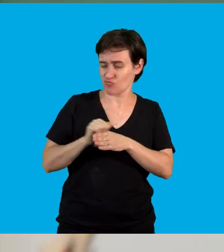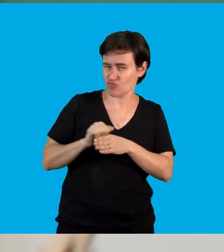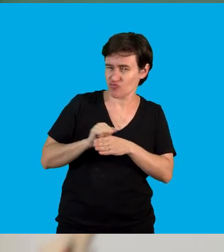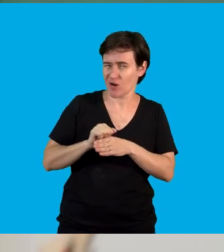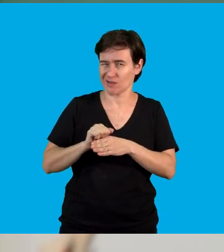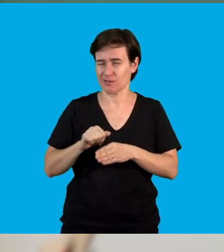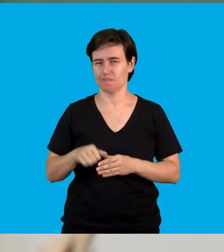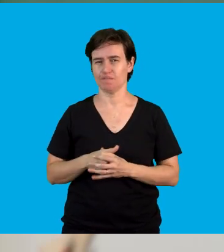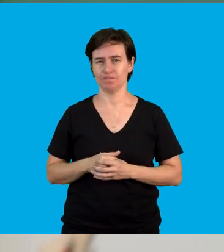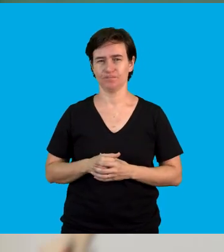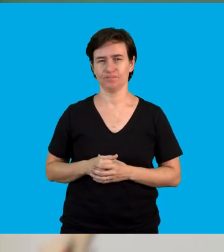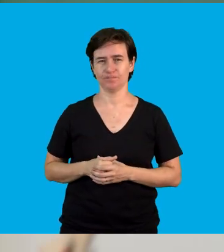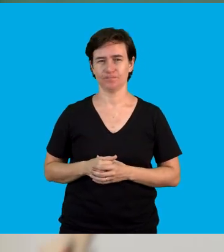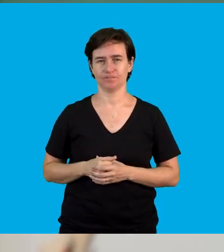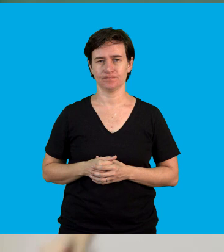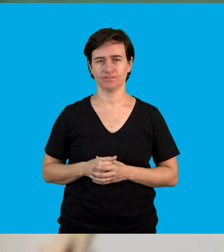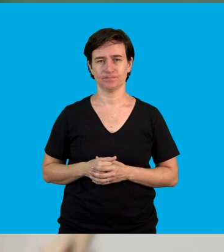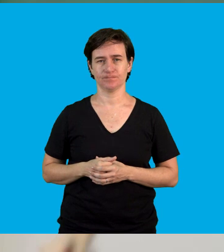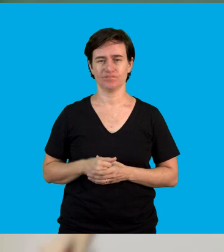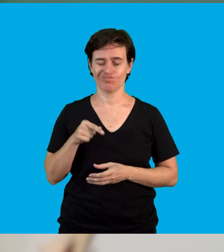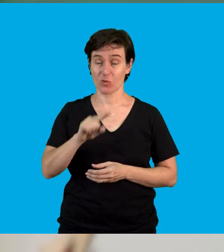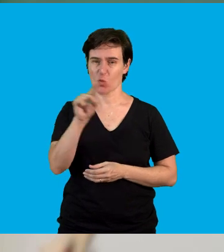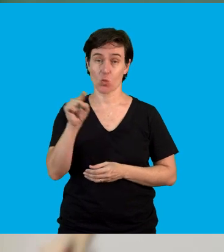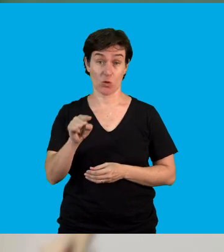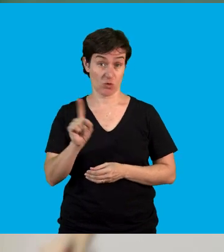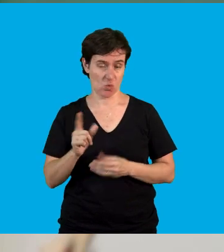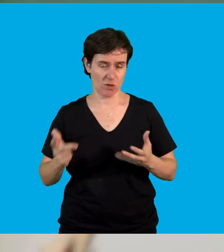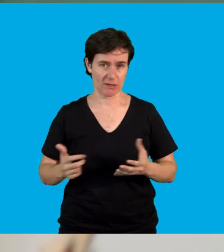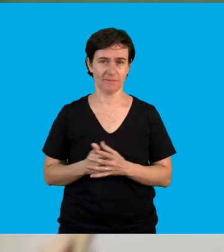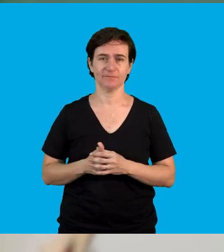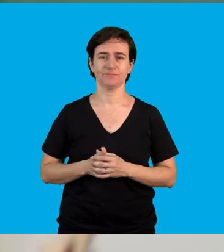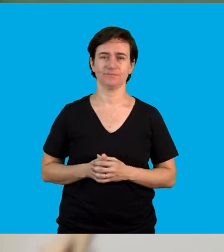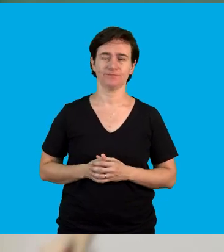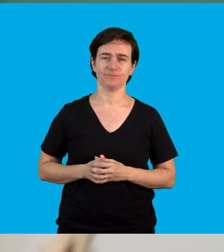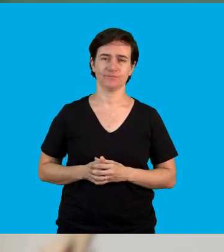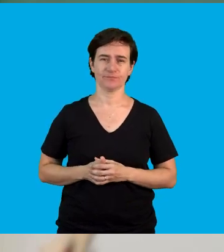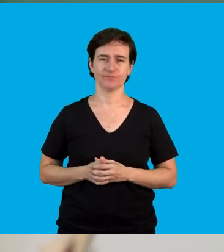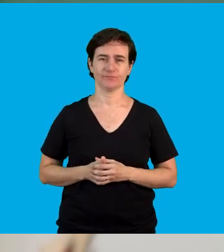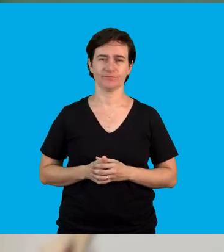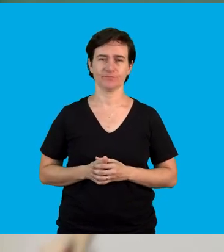and application questions. So let's get down to our questions.